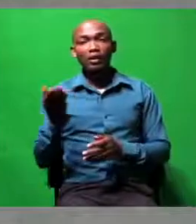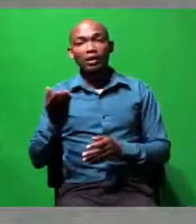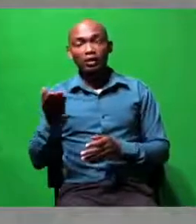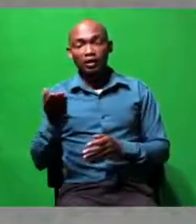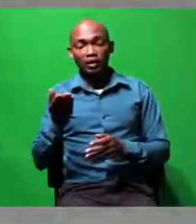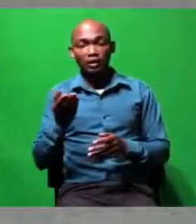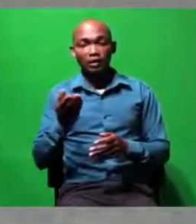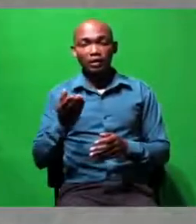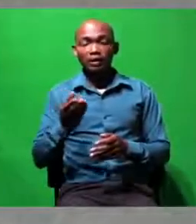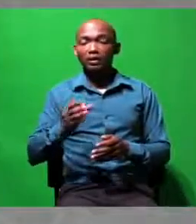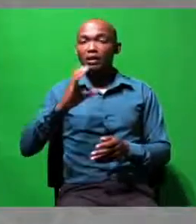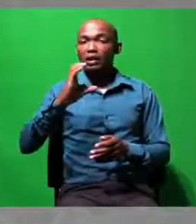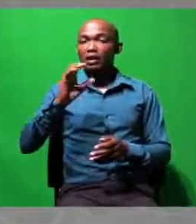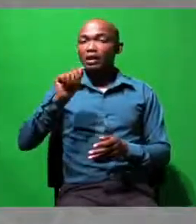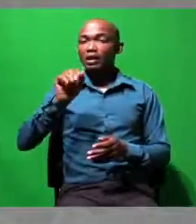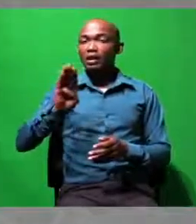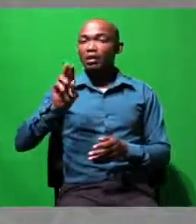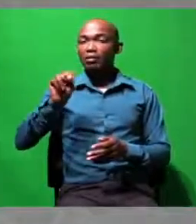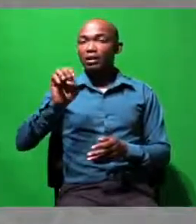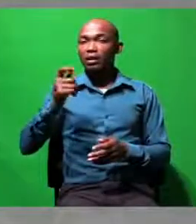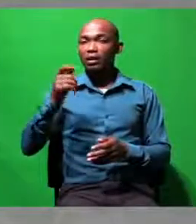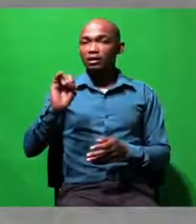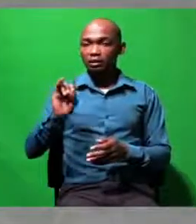Other things under executive is the cabinet.